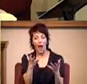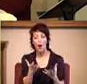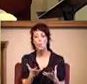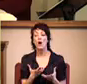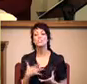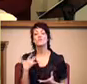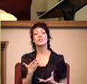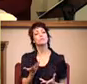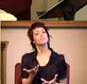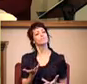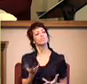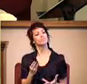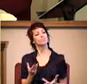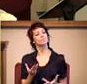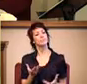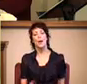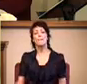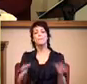Amen?